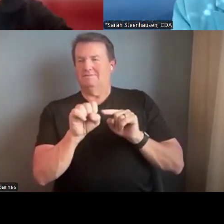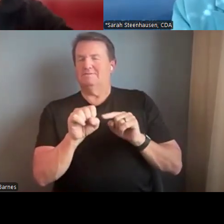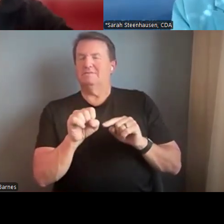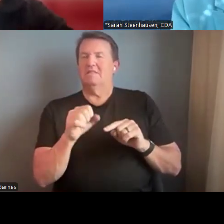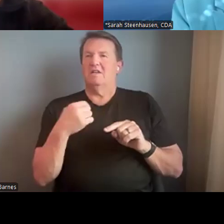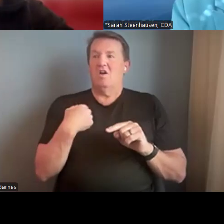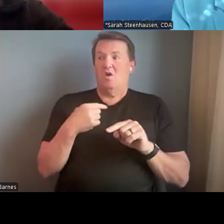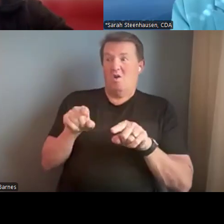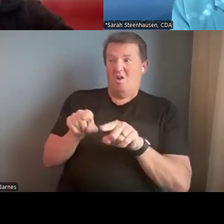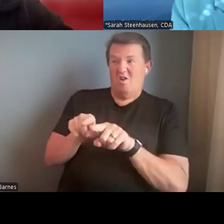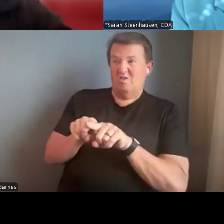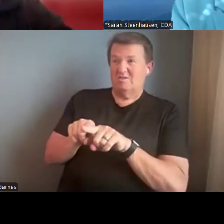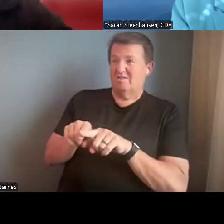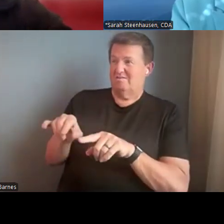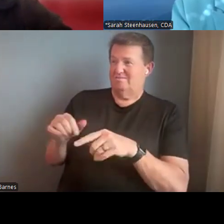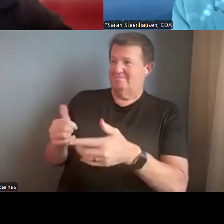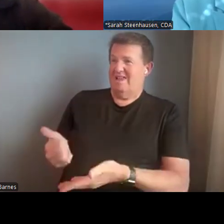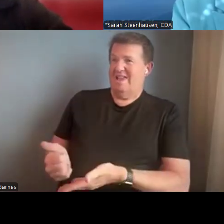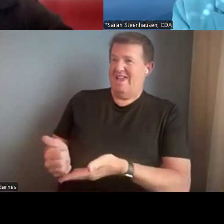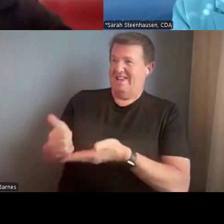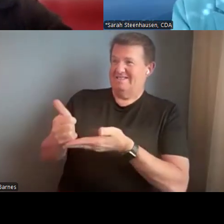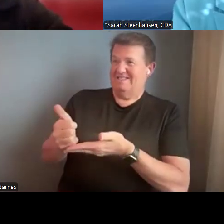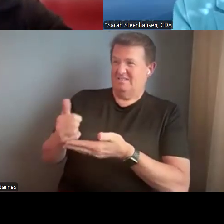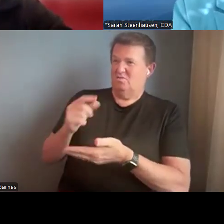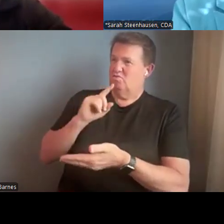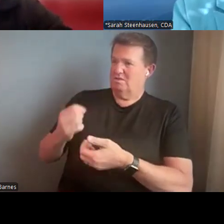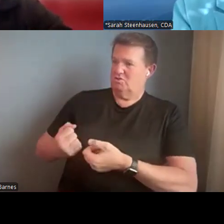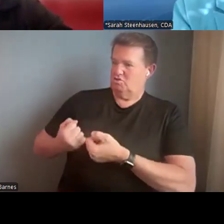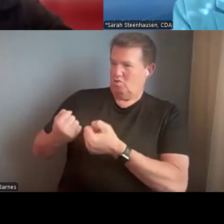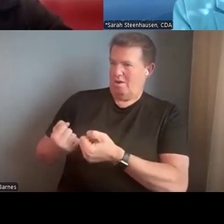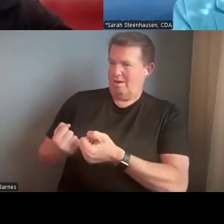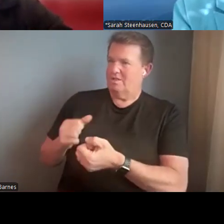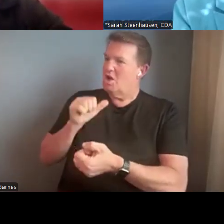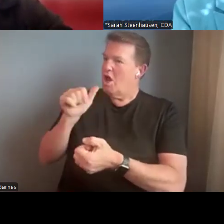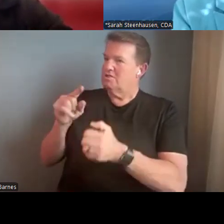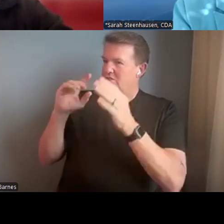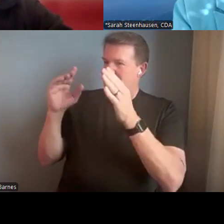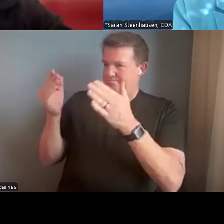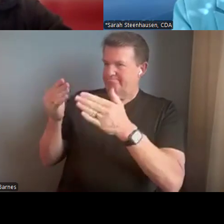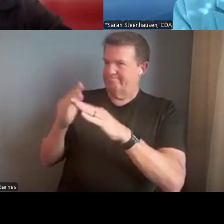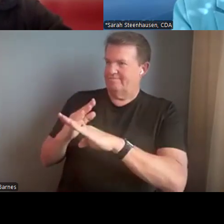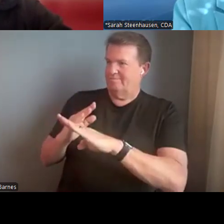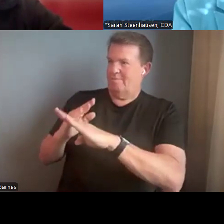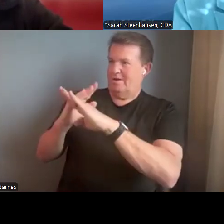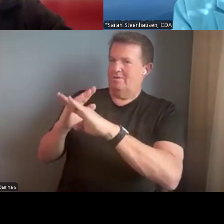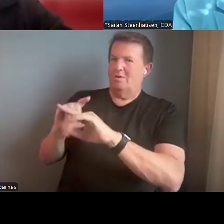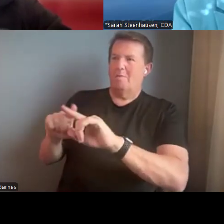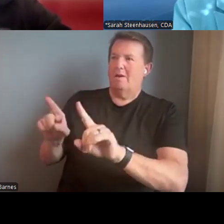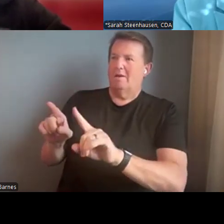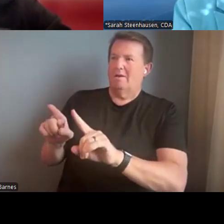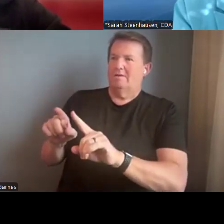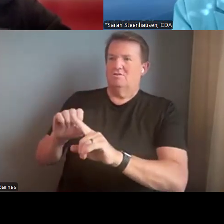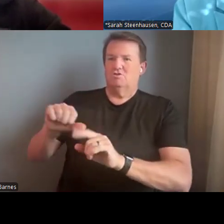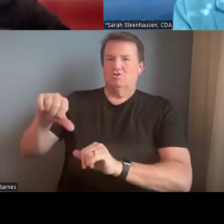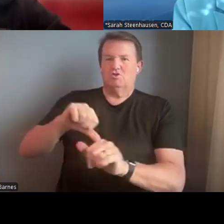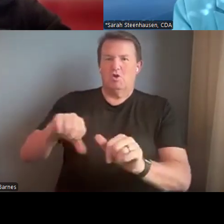of, assets and things that, are really strengths. We're, not only focusing on barriers, but there are a lot of, social and cultural